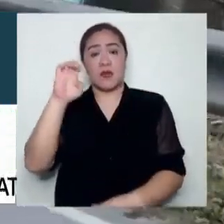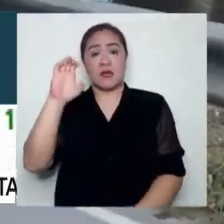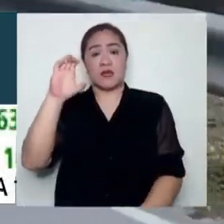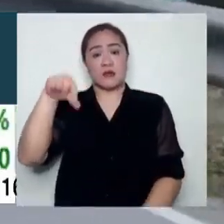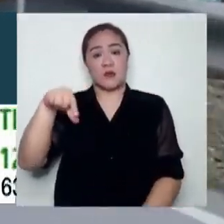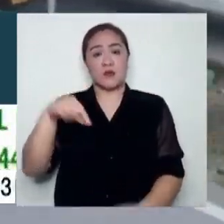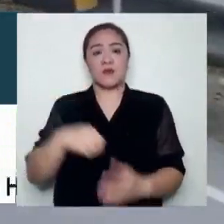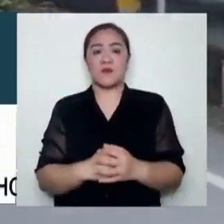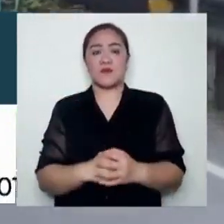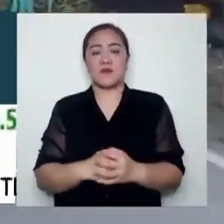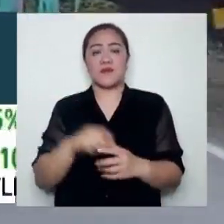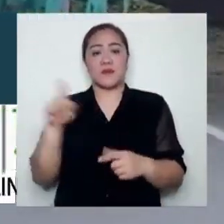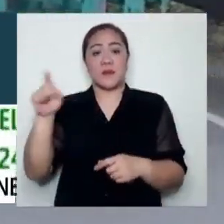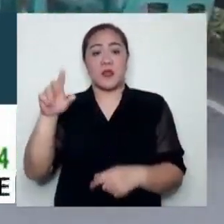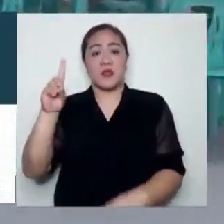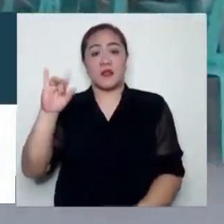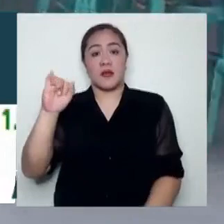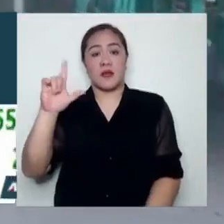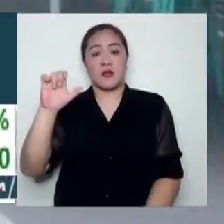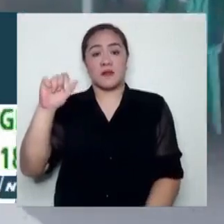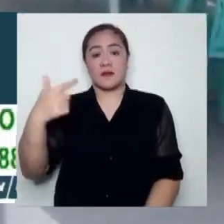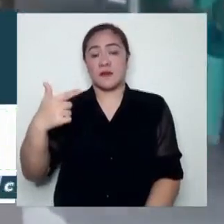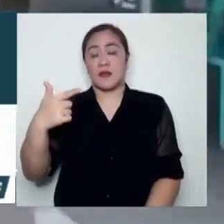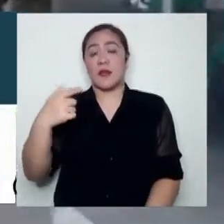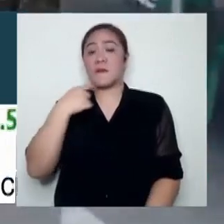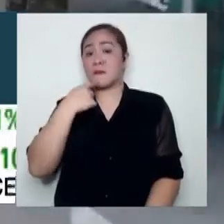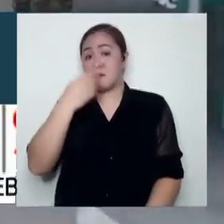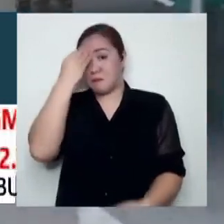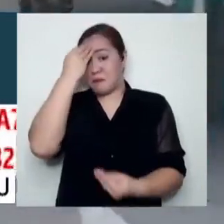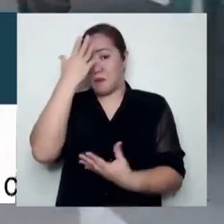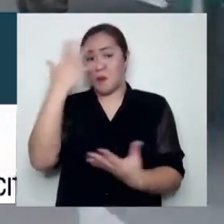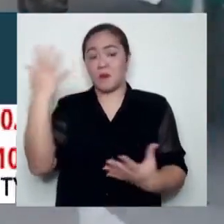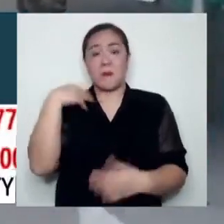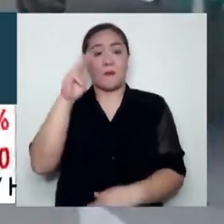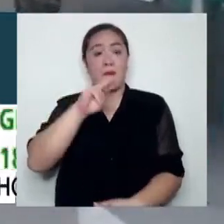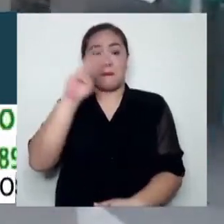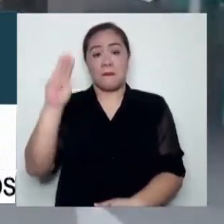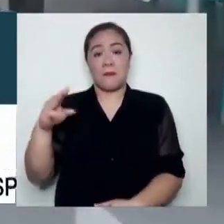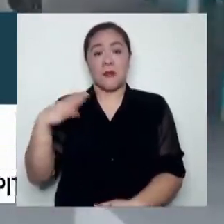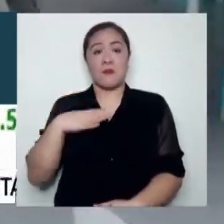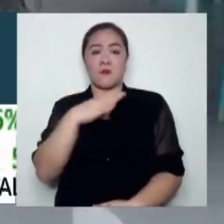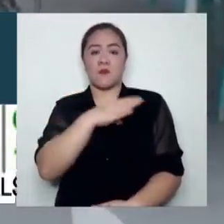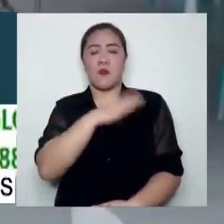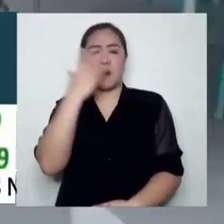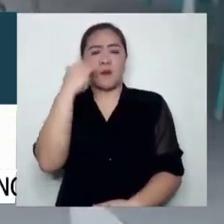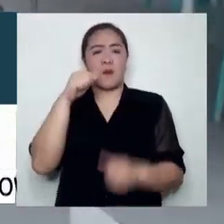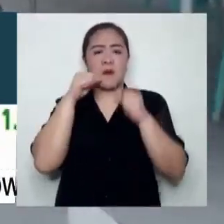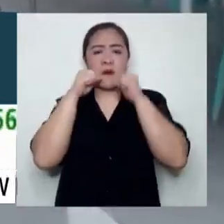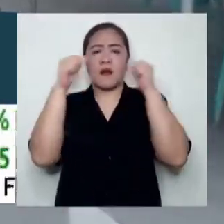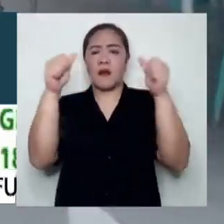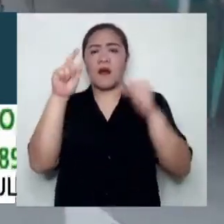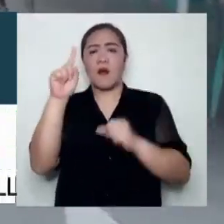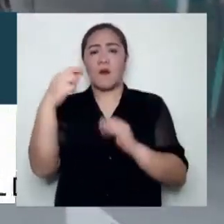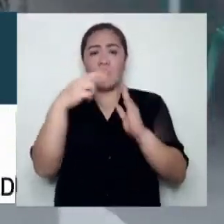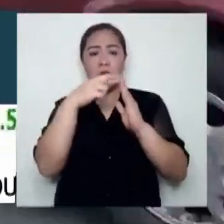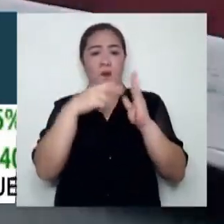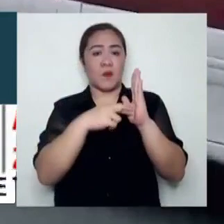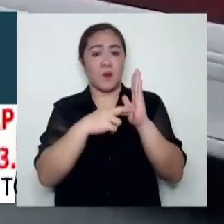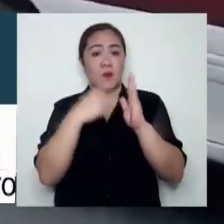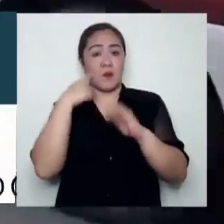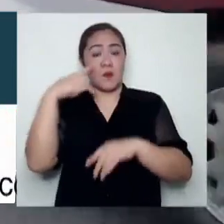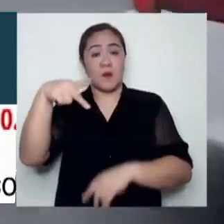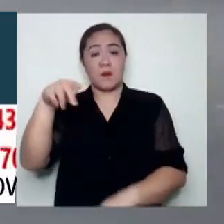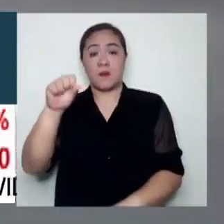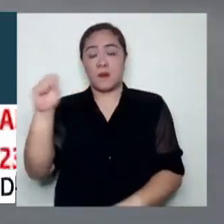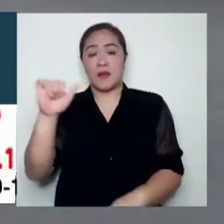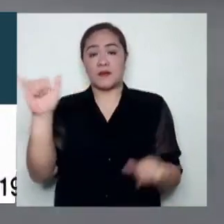quarantine. The Interior and Local Government Department says the Metro Manila Council will announce rules on quarantine passes as well